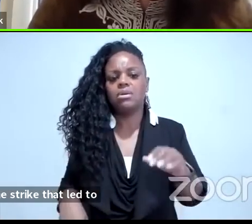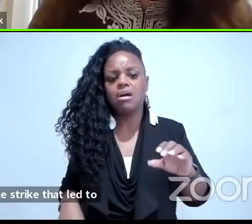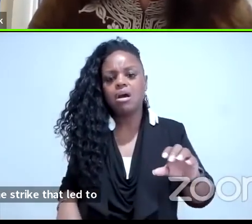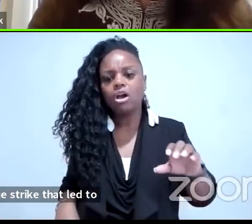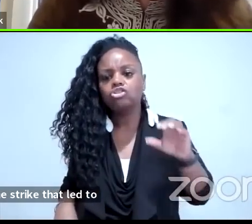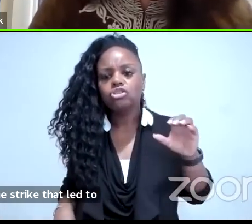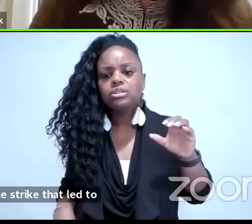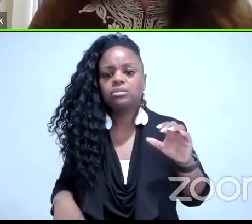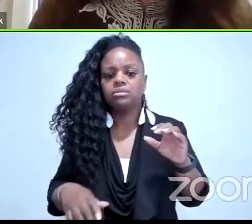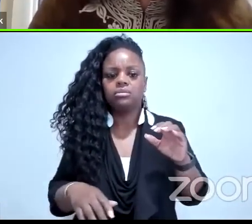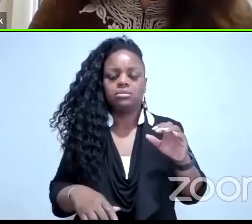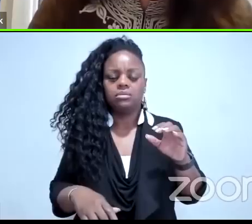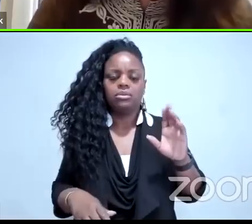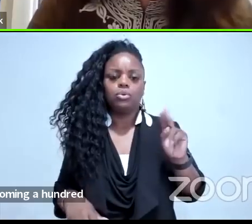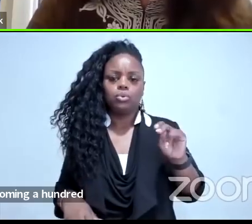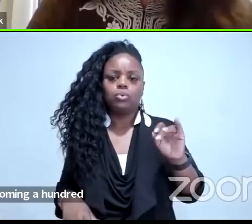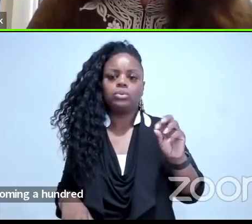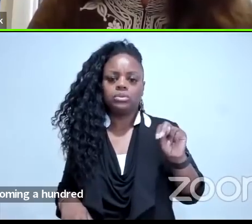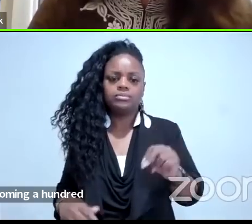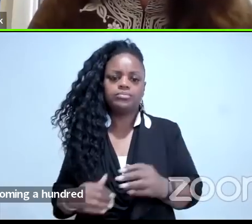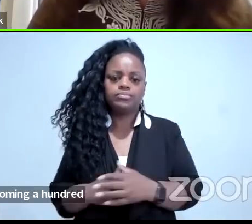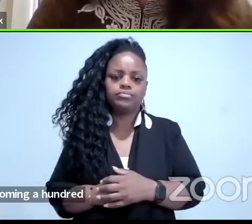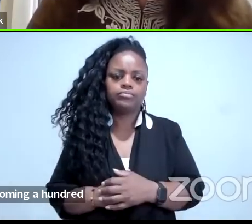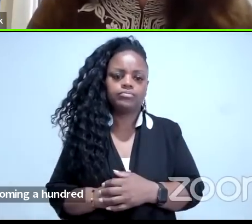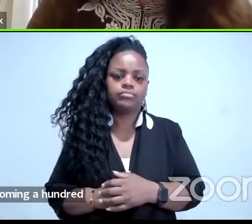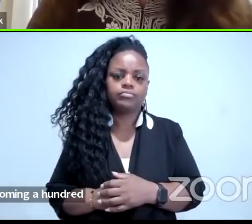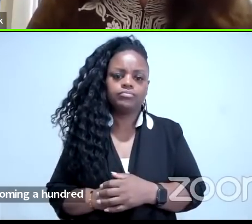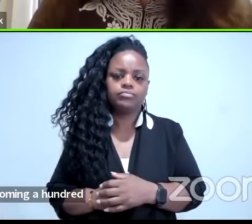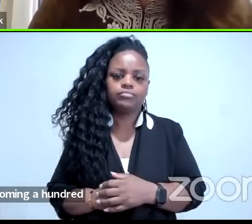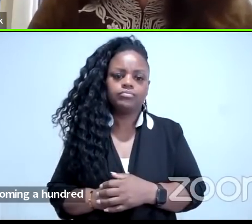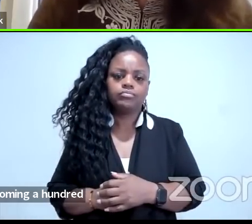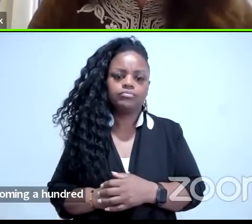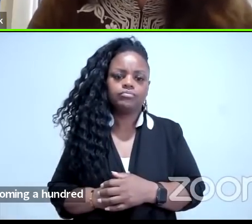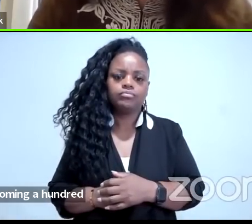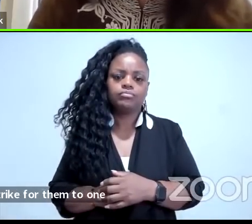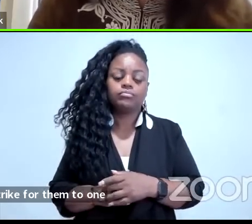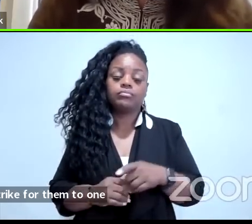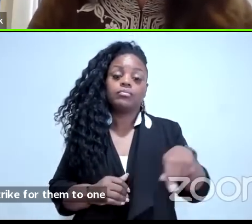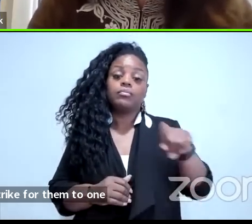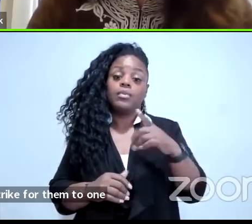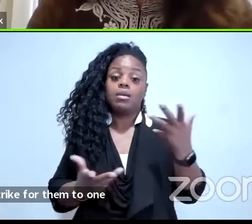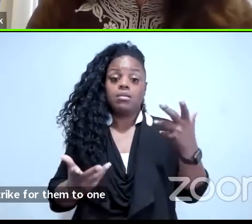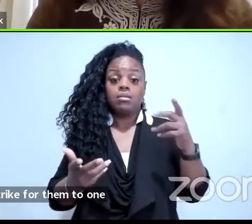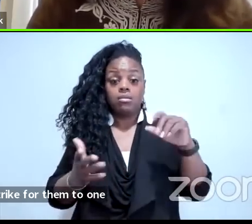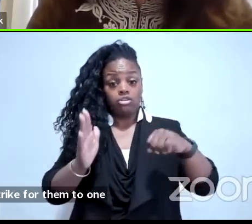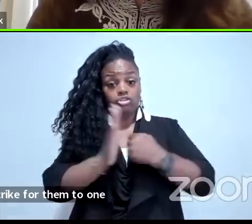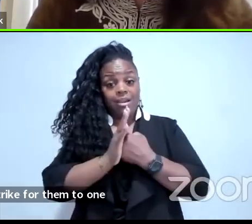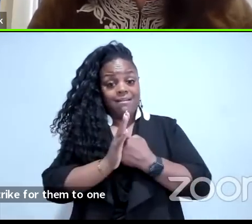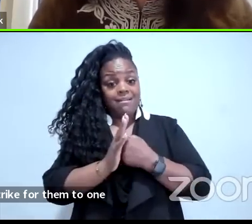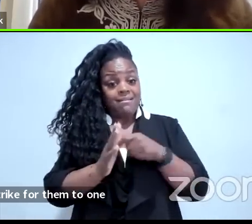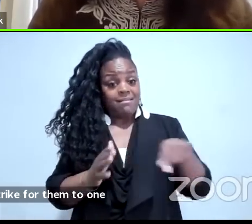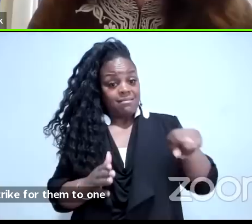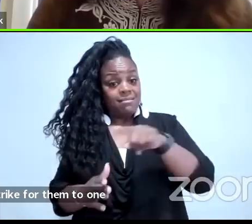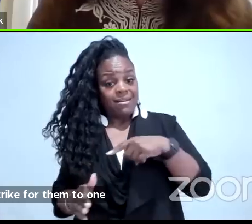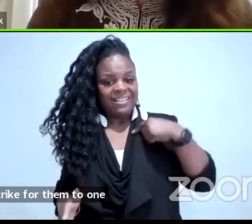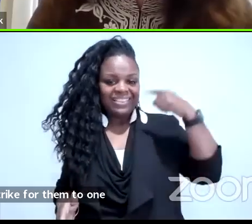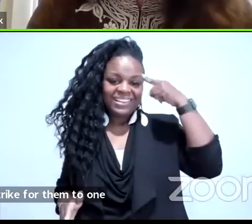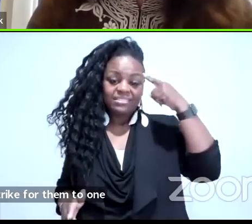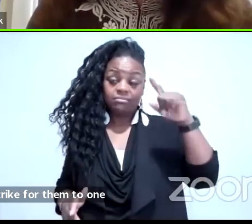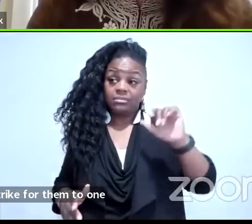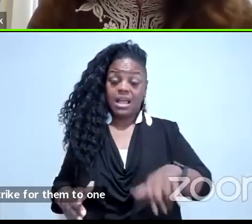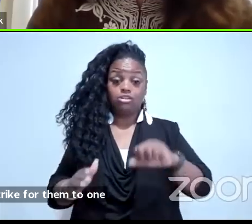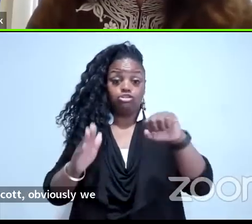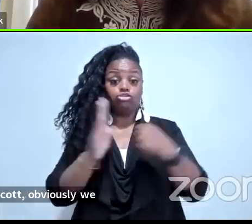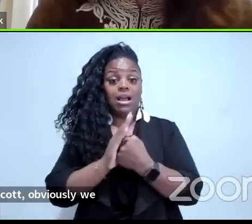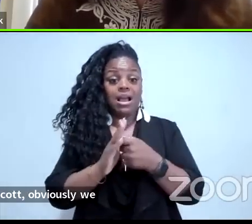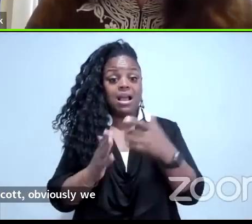strike for them to win it. I think it could take, you know, a strike or a boycott. Obviously, we're not there yet,